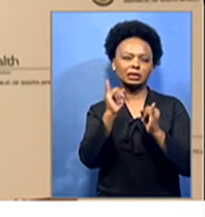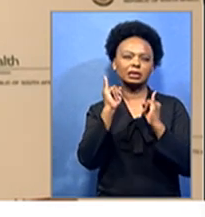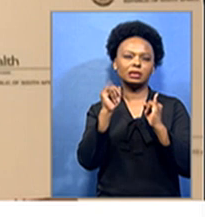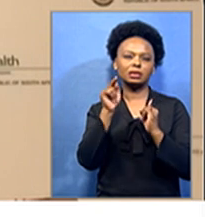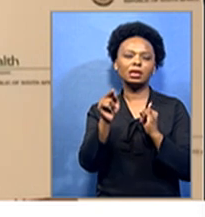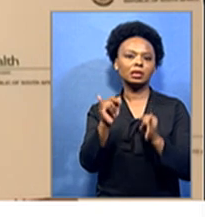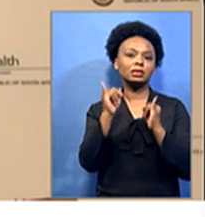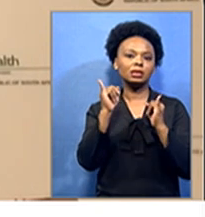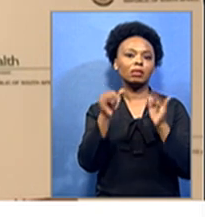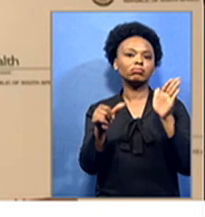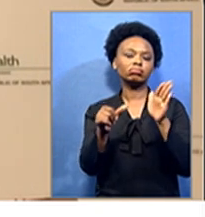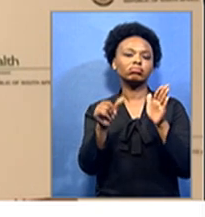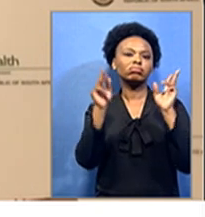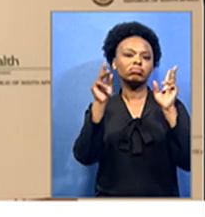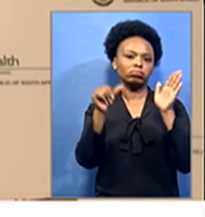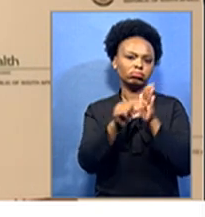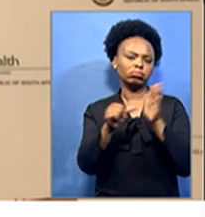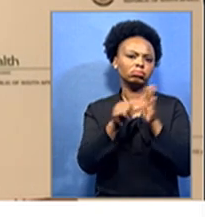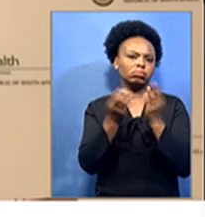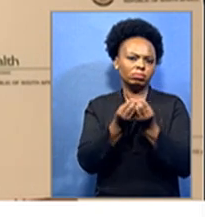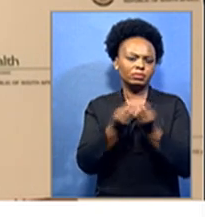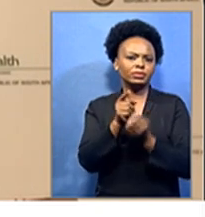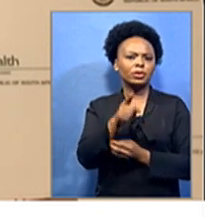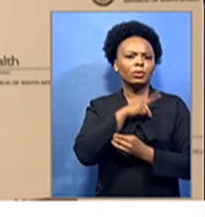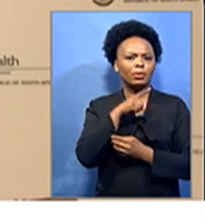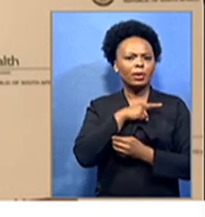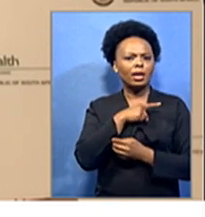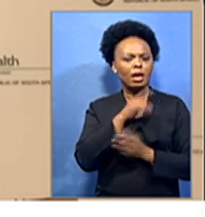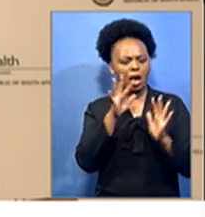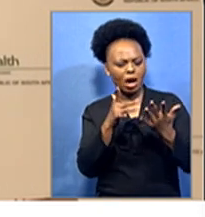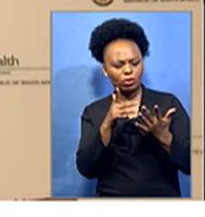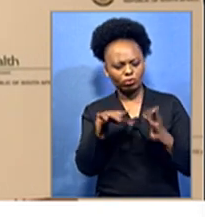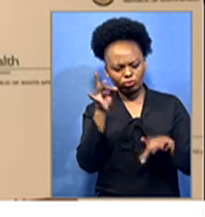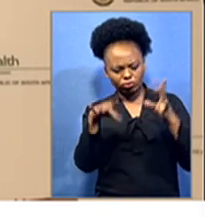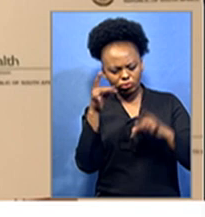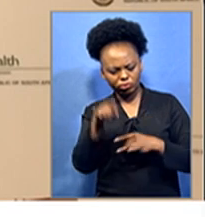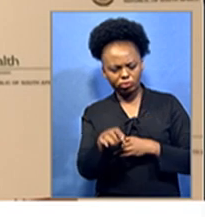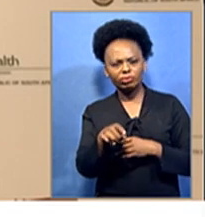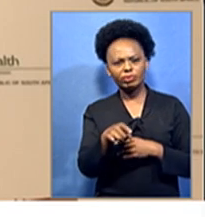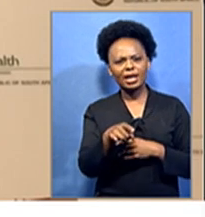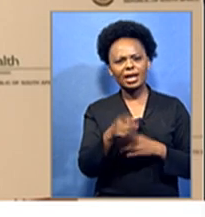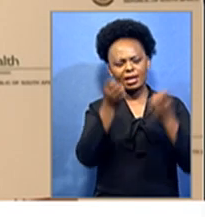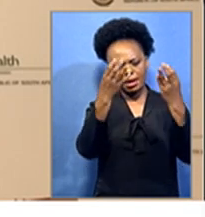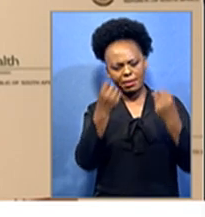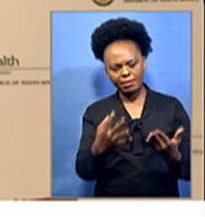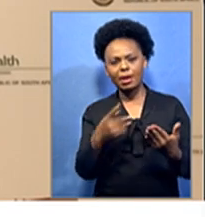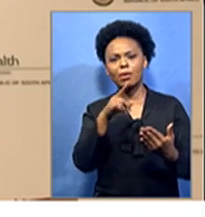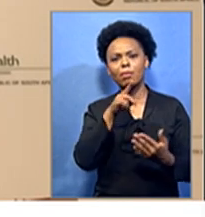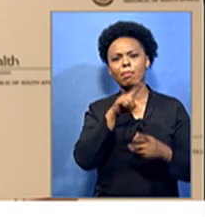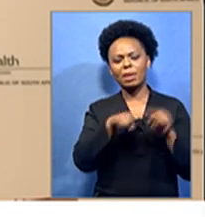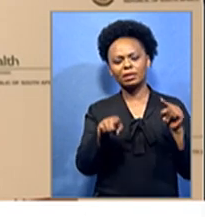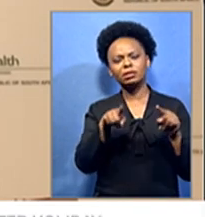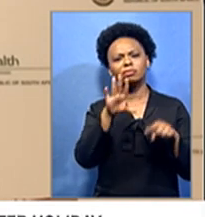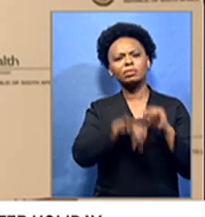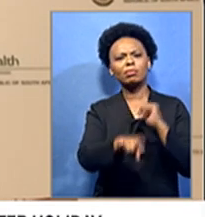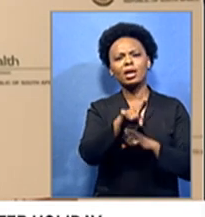factor in the mortality that we've seen if you analyze the figures. So we have actually decided it's going to be very, very important to focus on